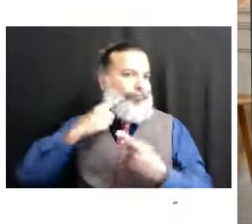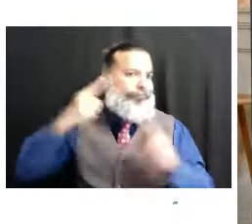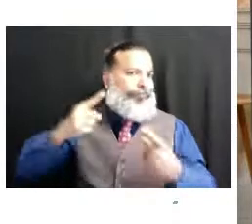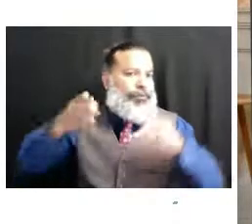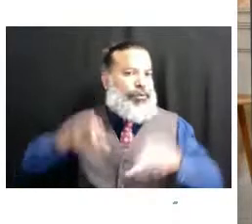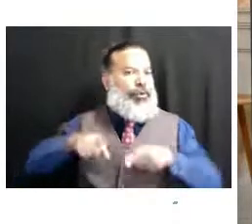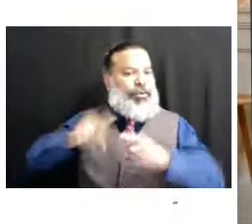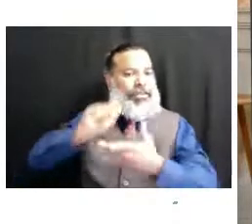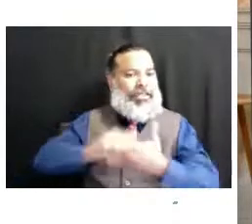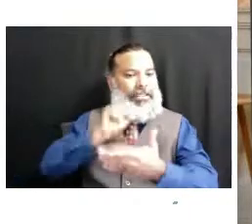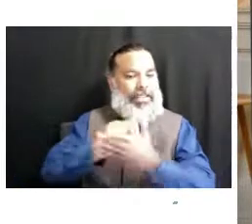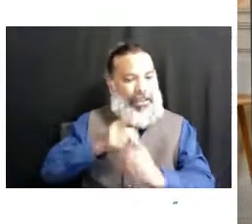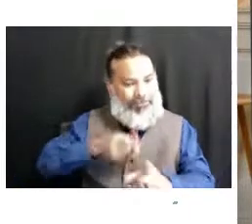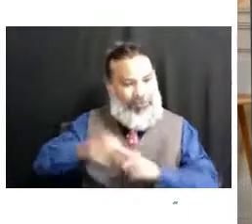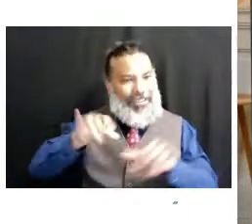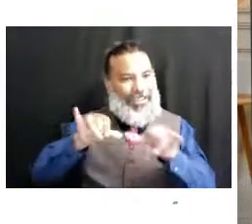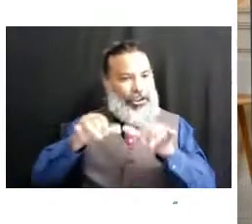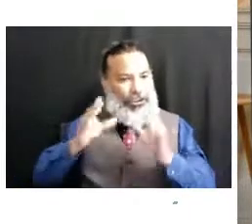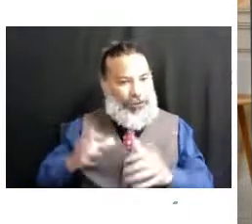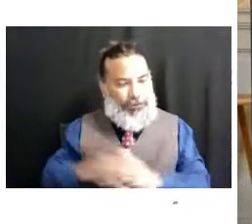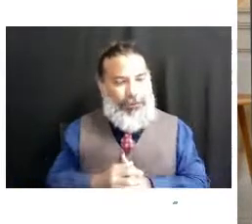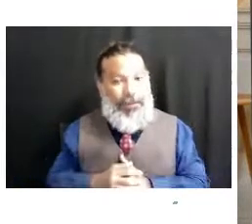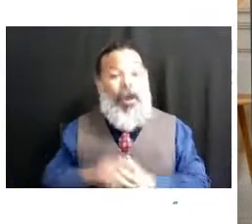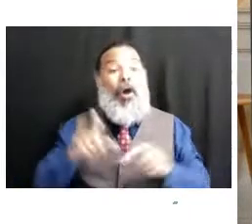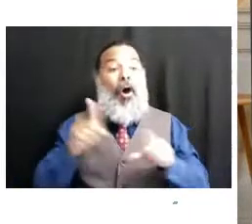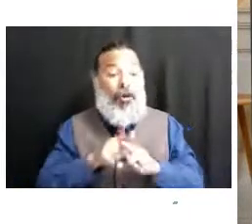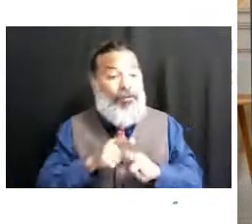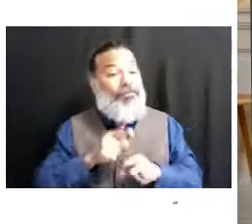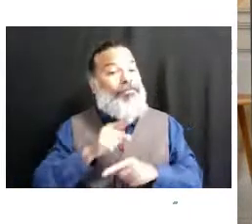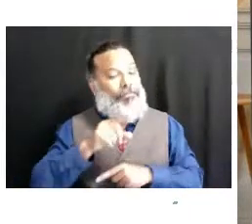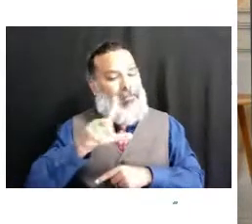time. And he also married.